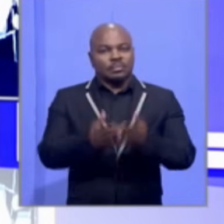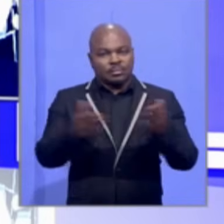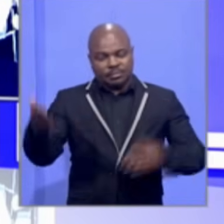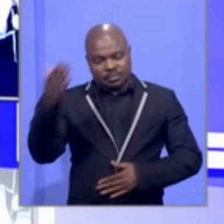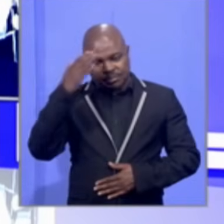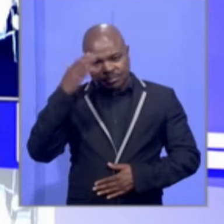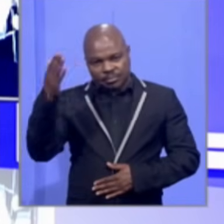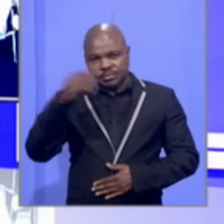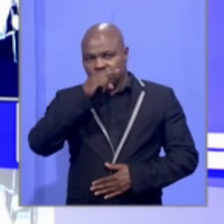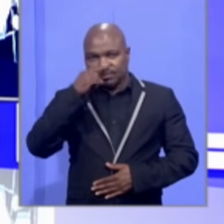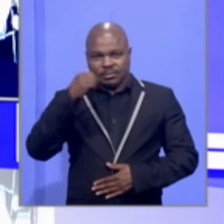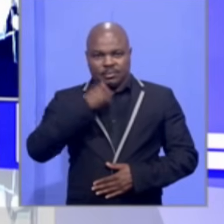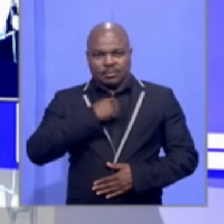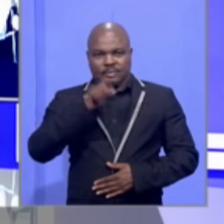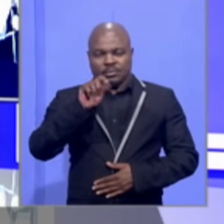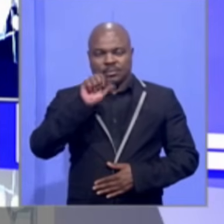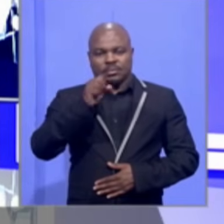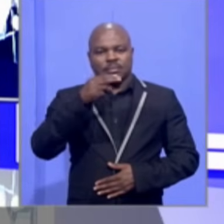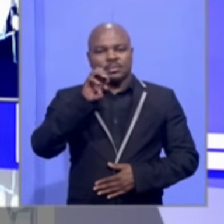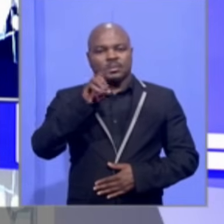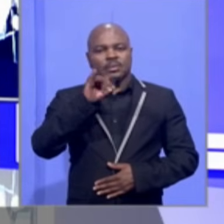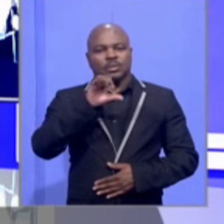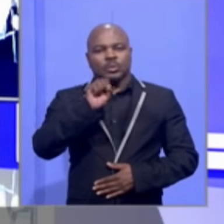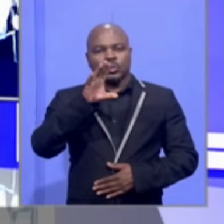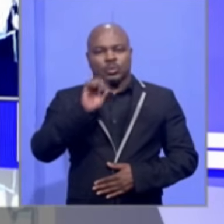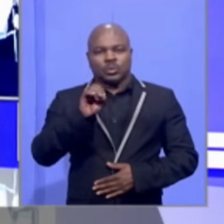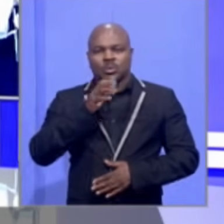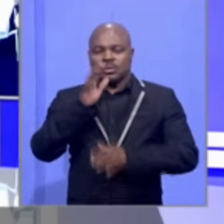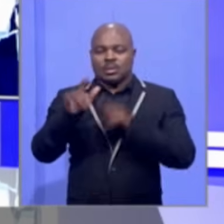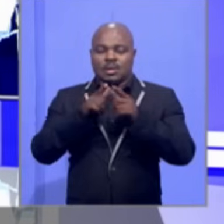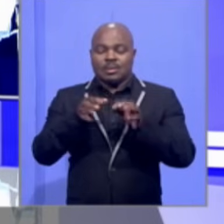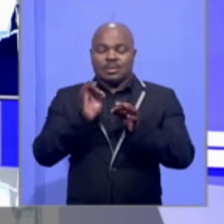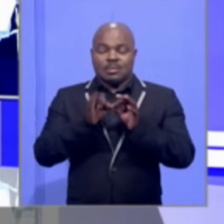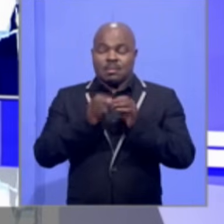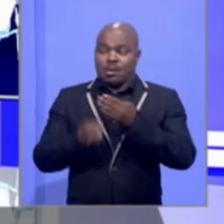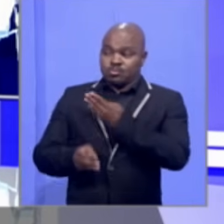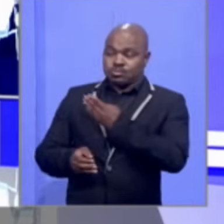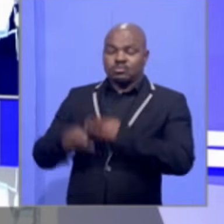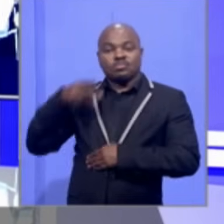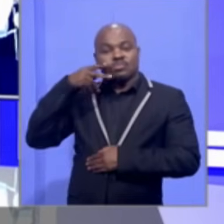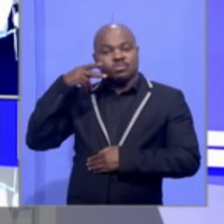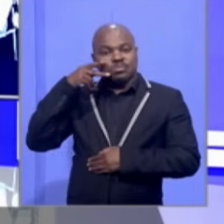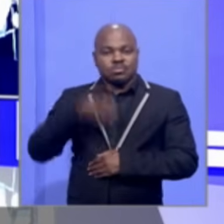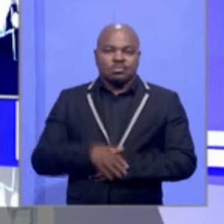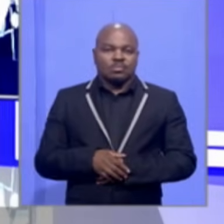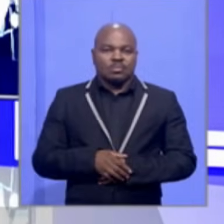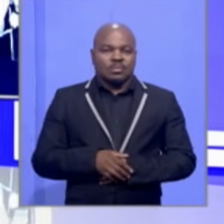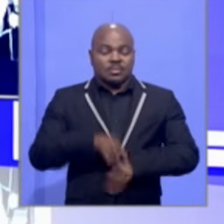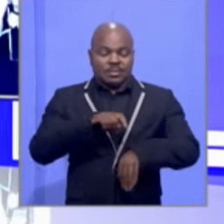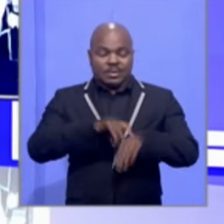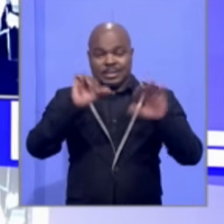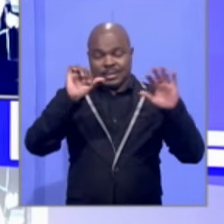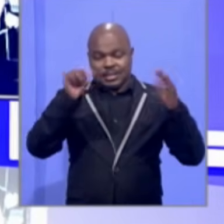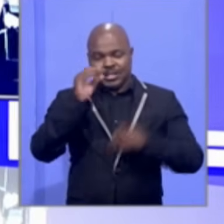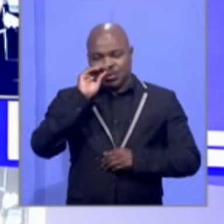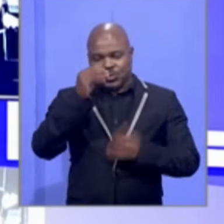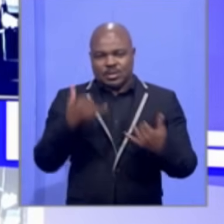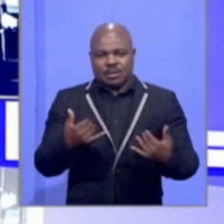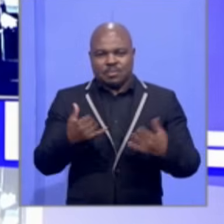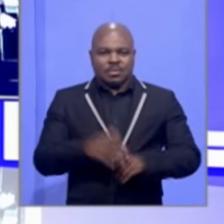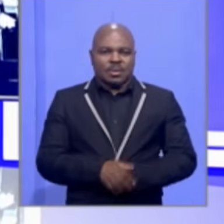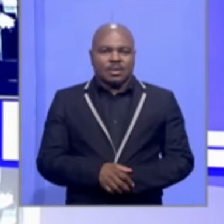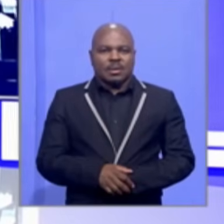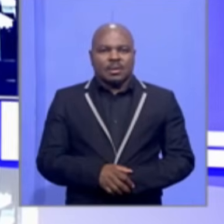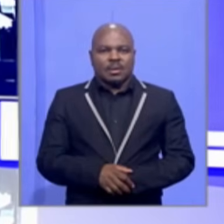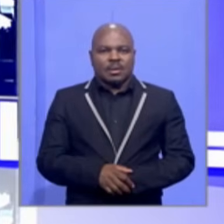Dumela nna le bitso la ka ke Tshidiso Mahlwane a thipuong ya matsoho ke na le Augustine Letlalo ditaba ke tsa hora ya botshelela mothating ona